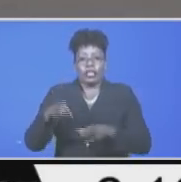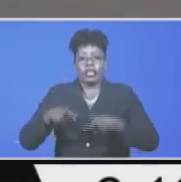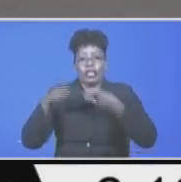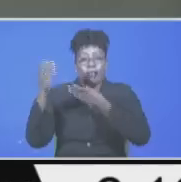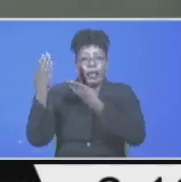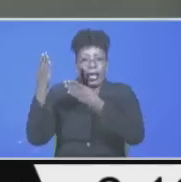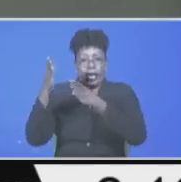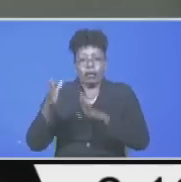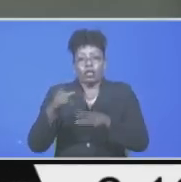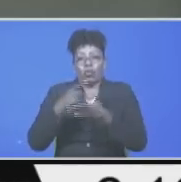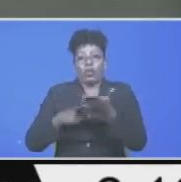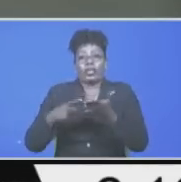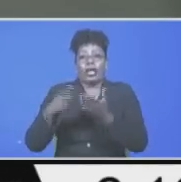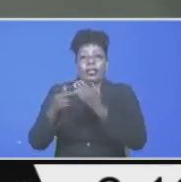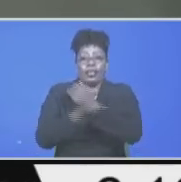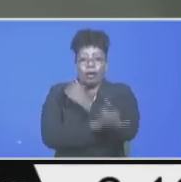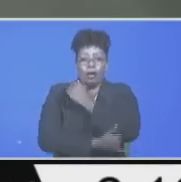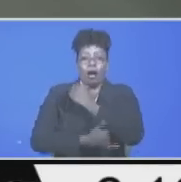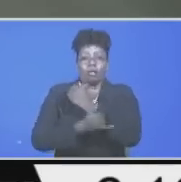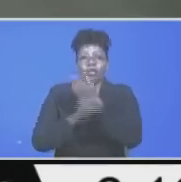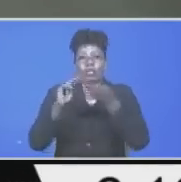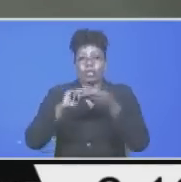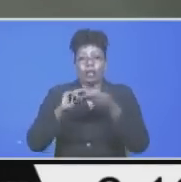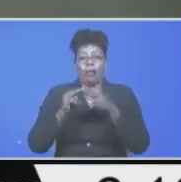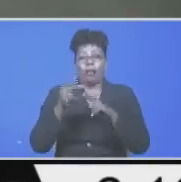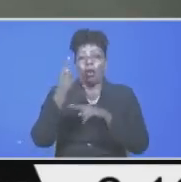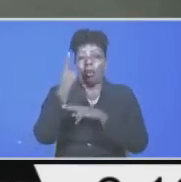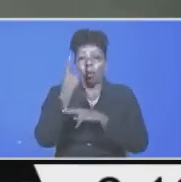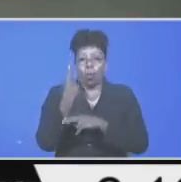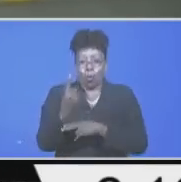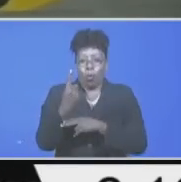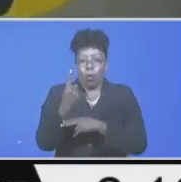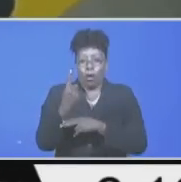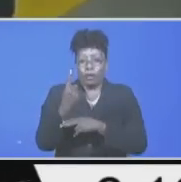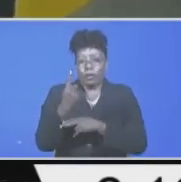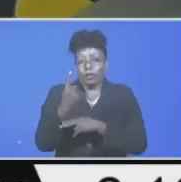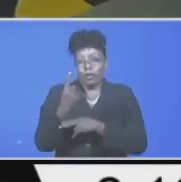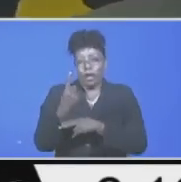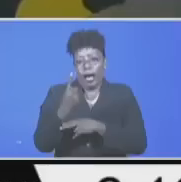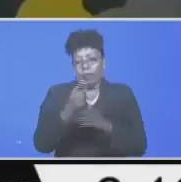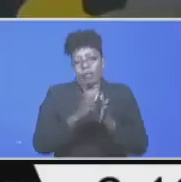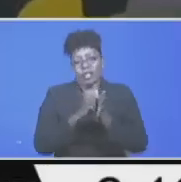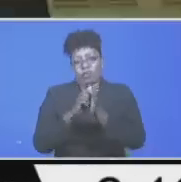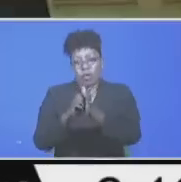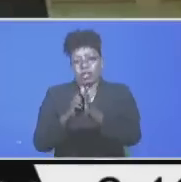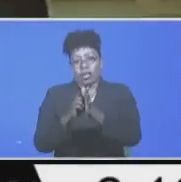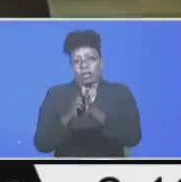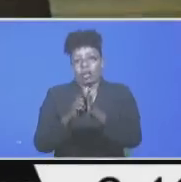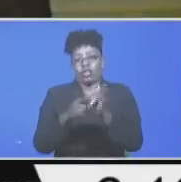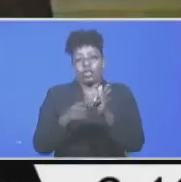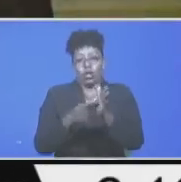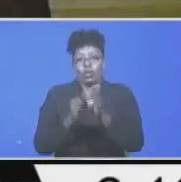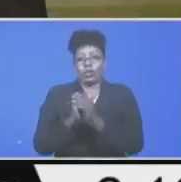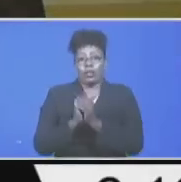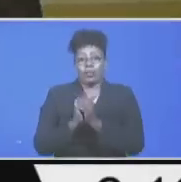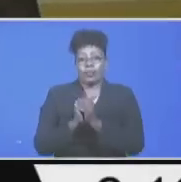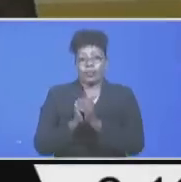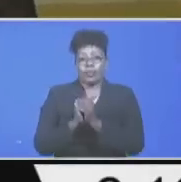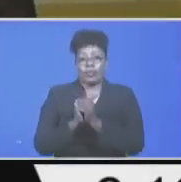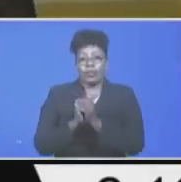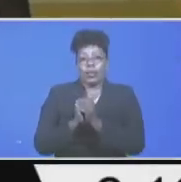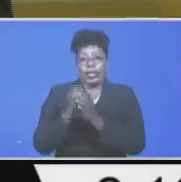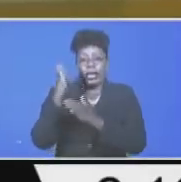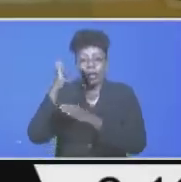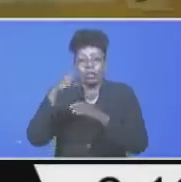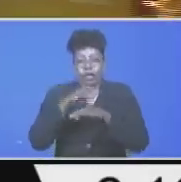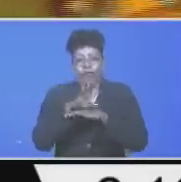alike a taste of what the country's #1 cultural expression has to offer all year round. Designer and tailor Victor Juju Johnson was